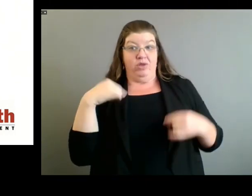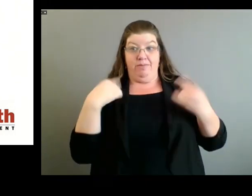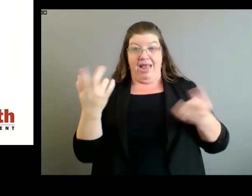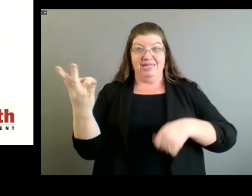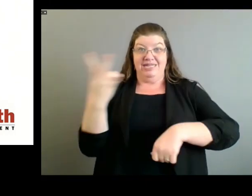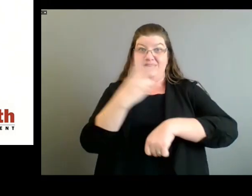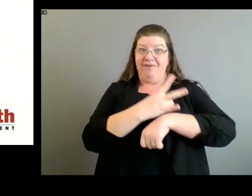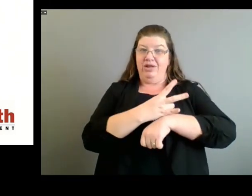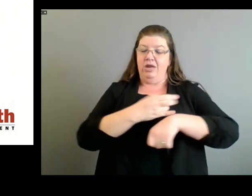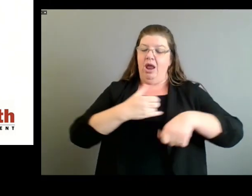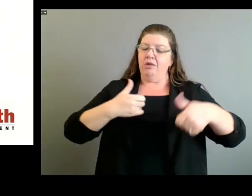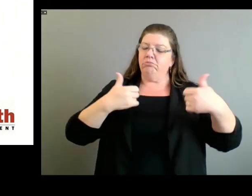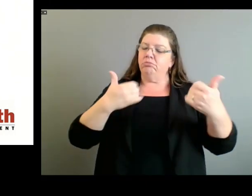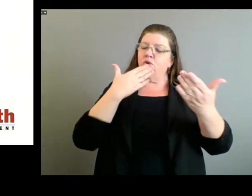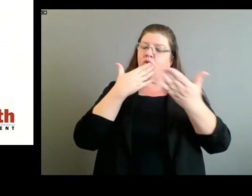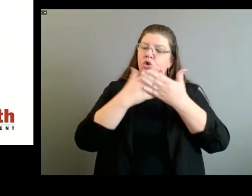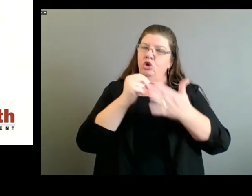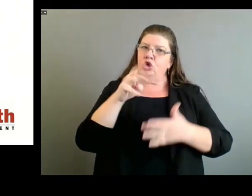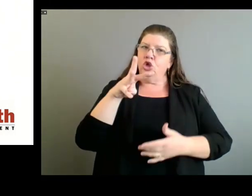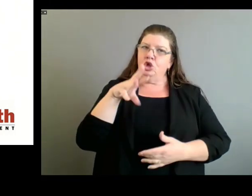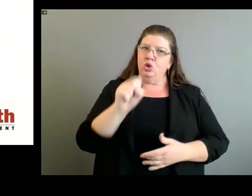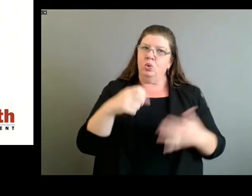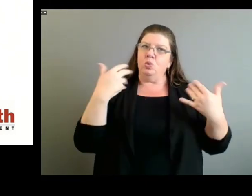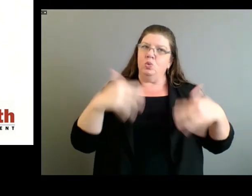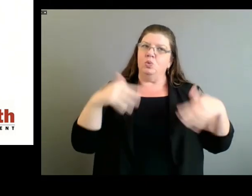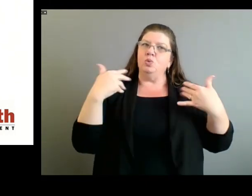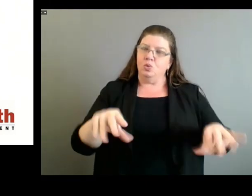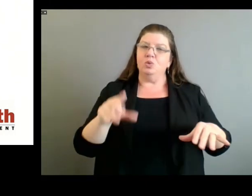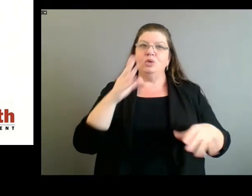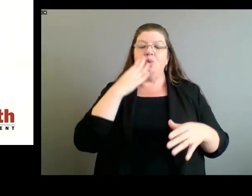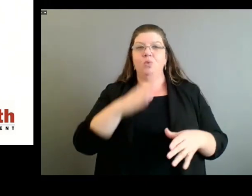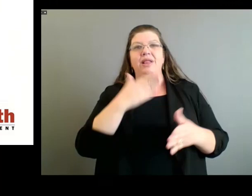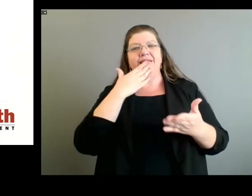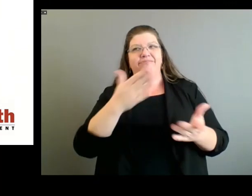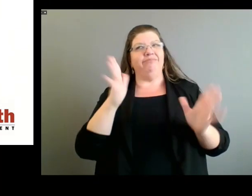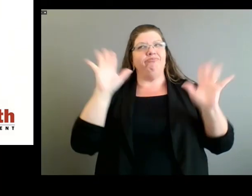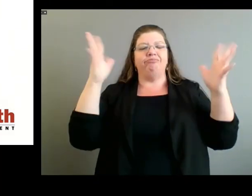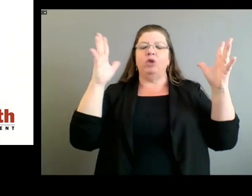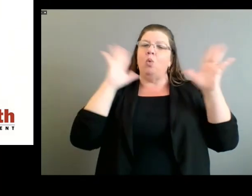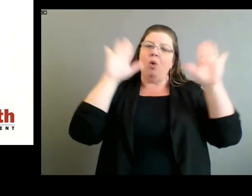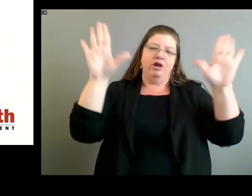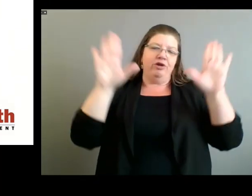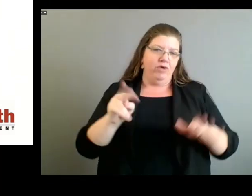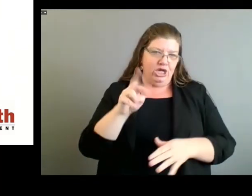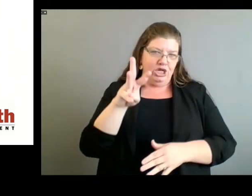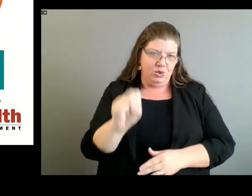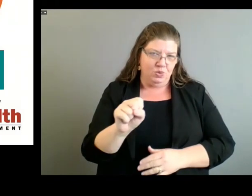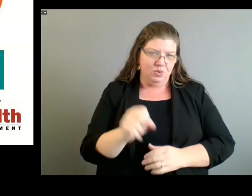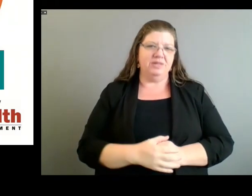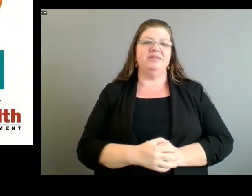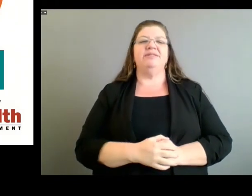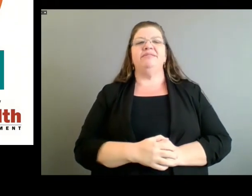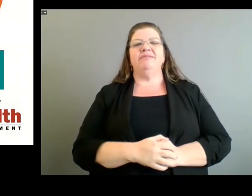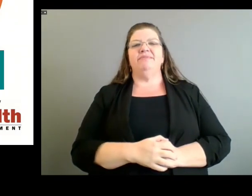So this is really, really good news and very welcomed news. Next.